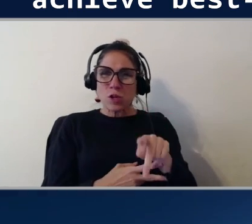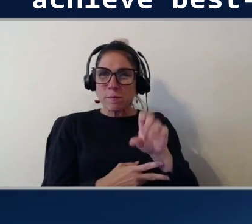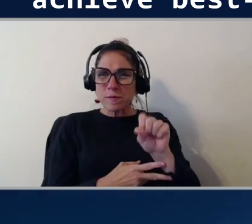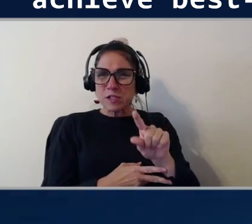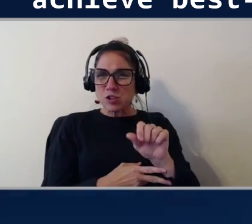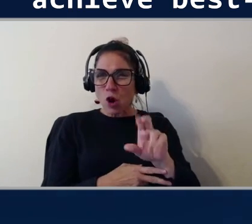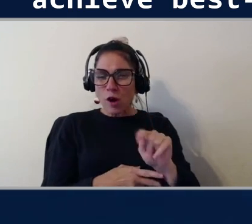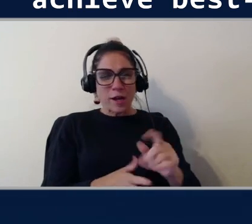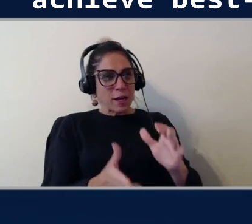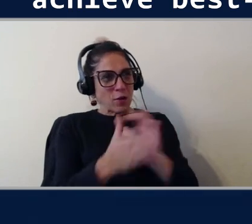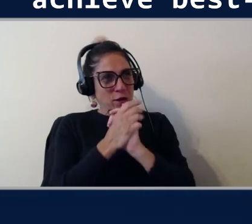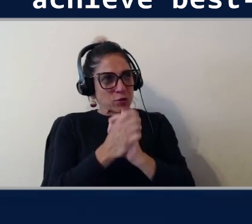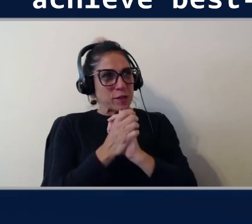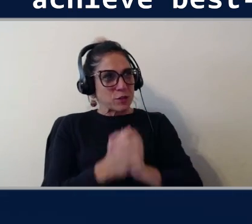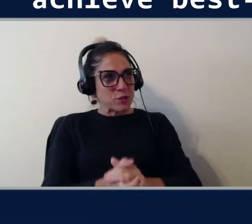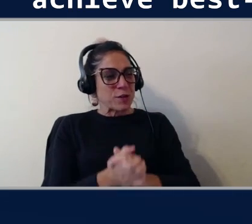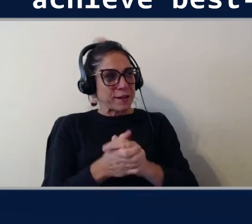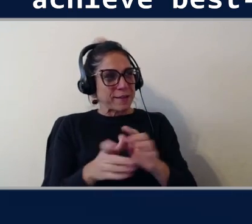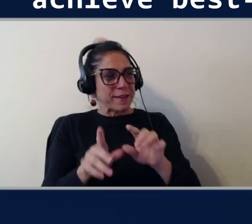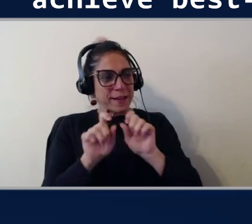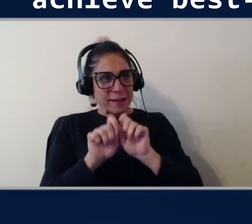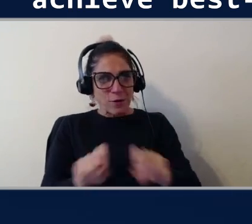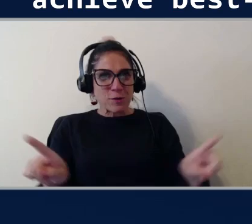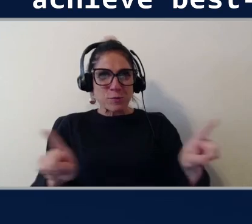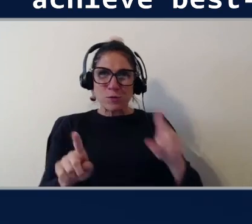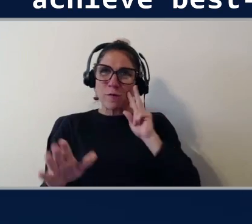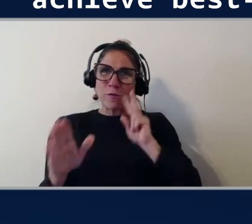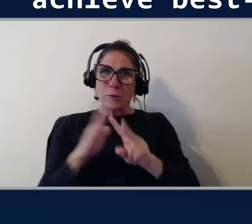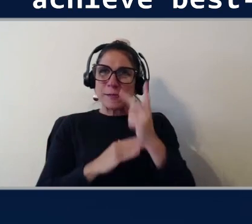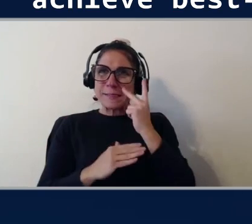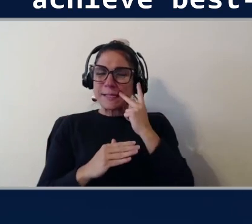forward to seeing you back on AWS On Air soon. Awesome. Yeah. Thank you so much